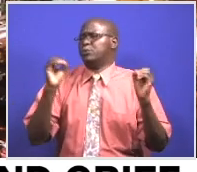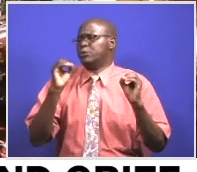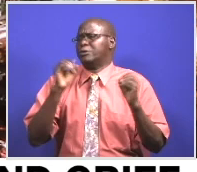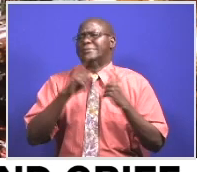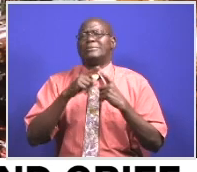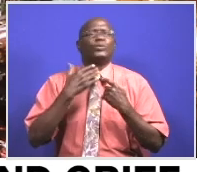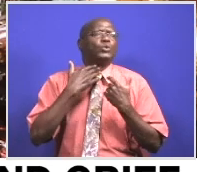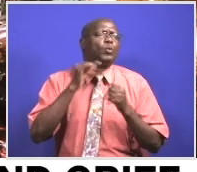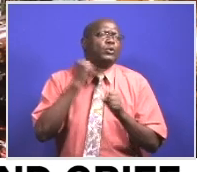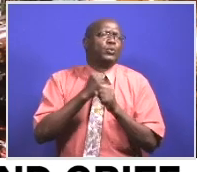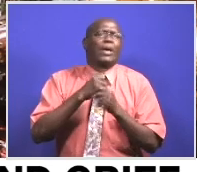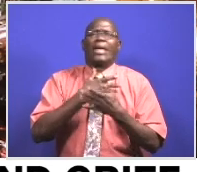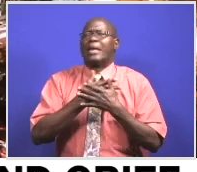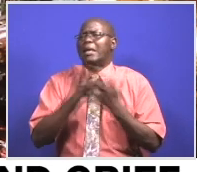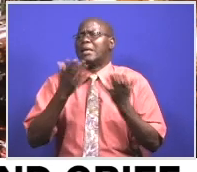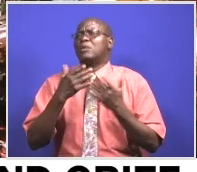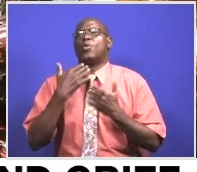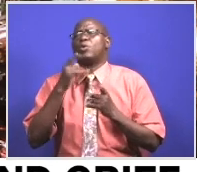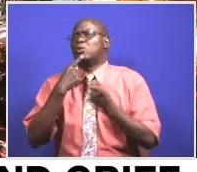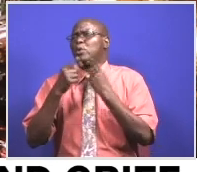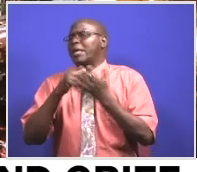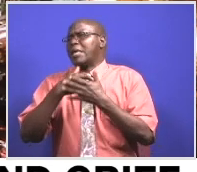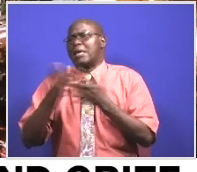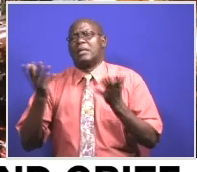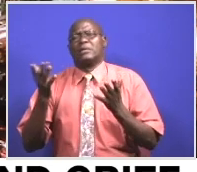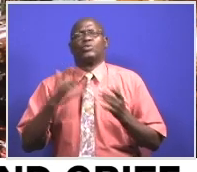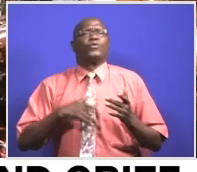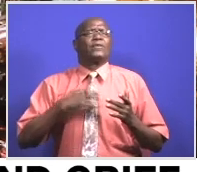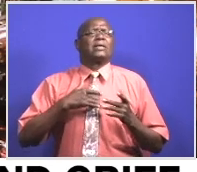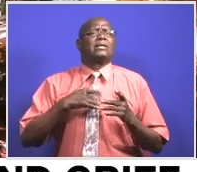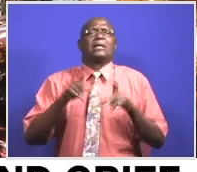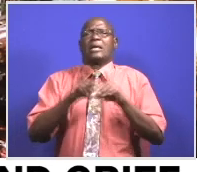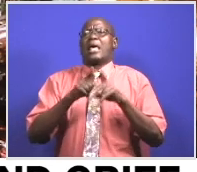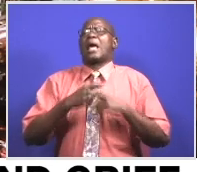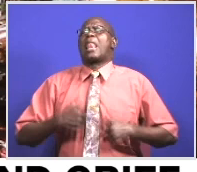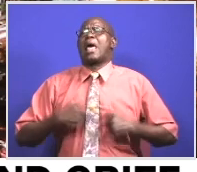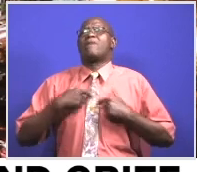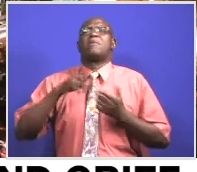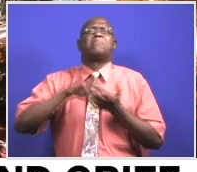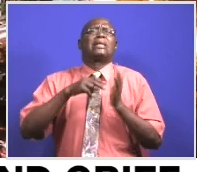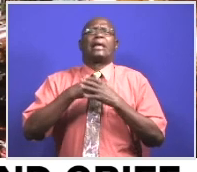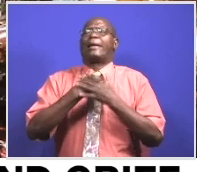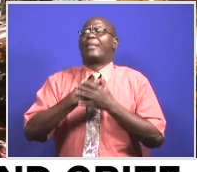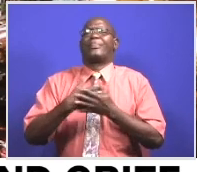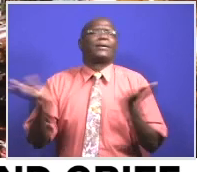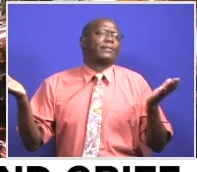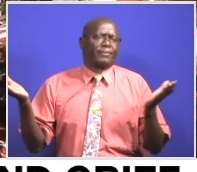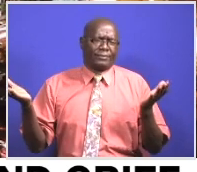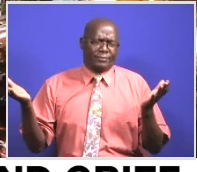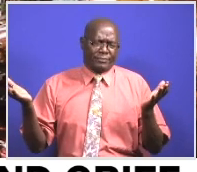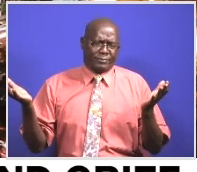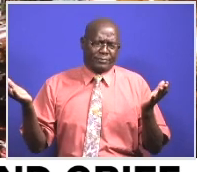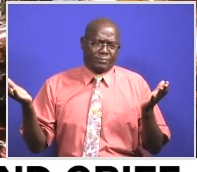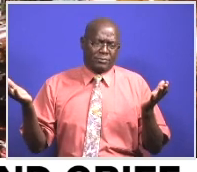do anything. You don't want to talk to anybody. You feel like life has no meaning. So the moment you reach to that point, you